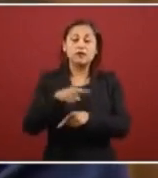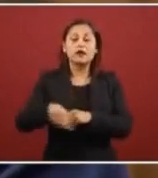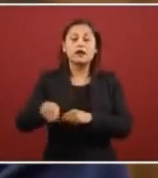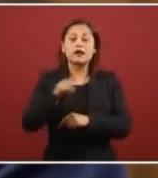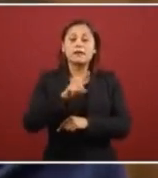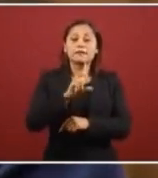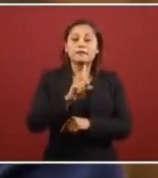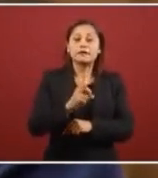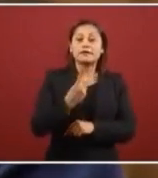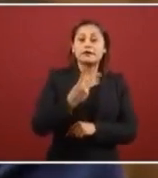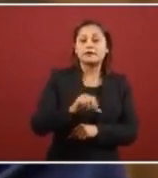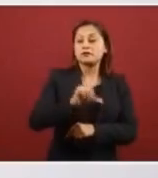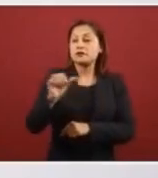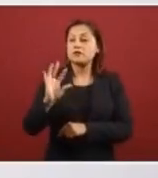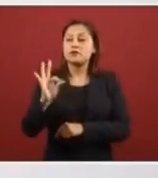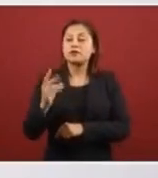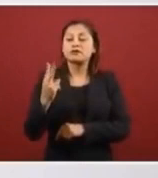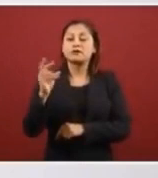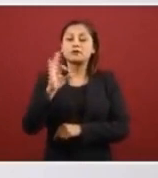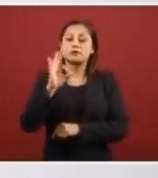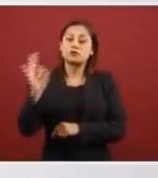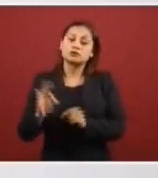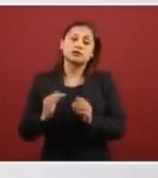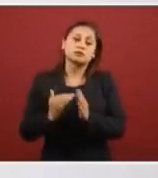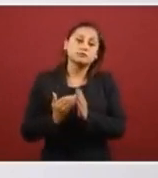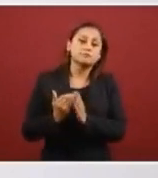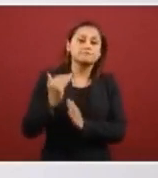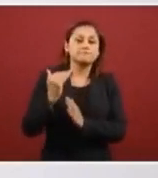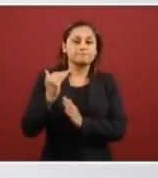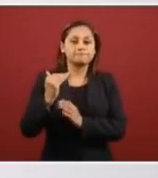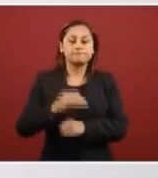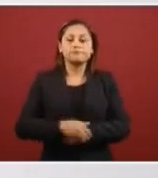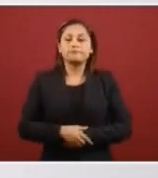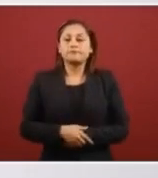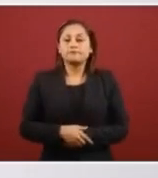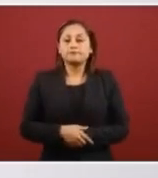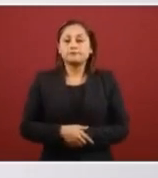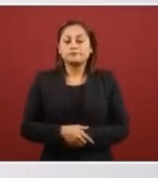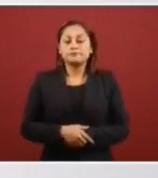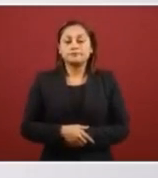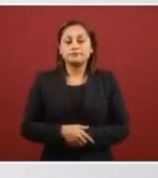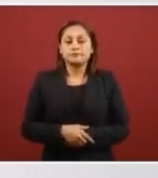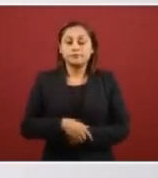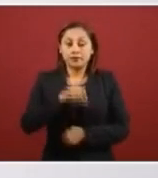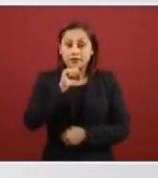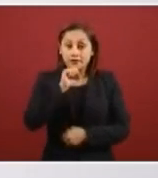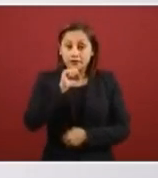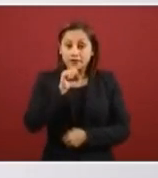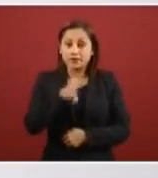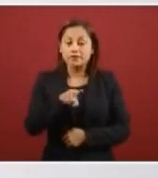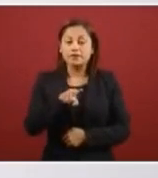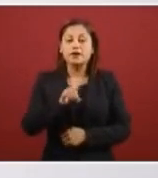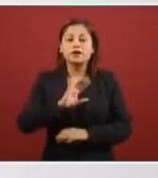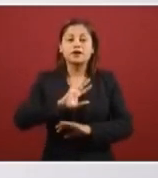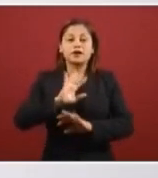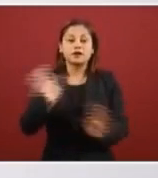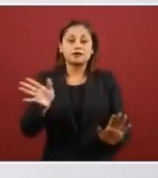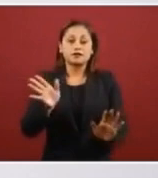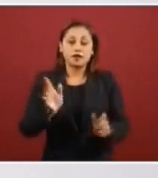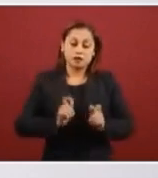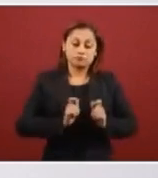32 percent to 42 percent of its capacity so in that same way we've